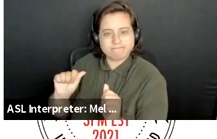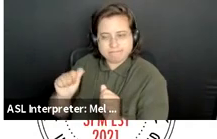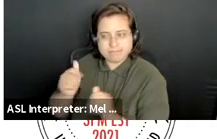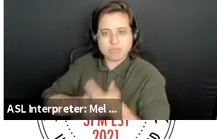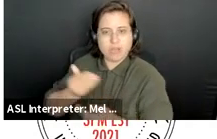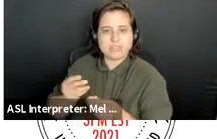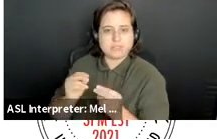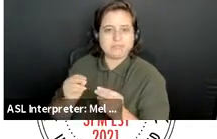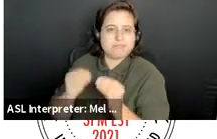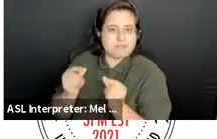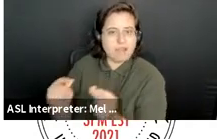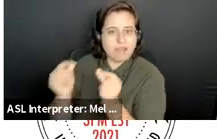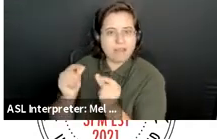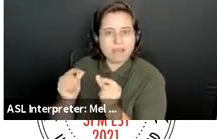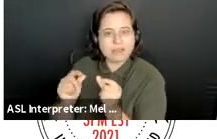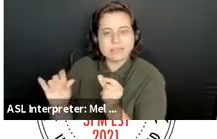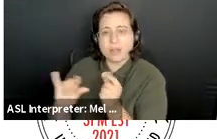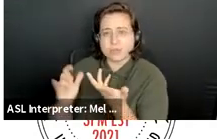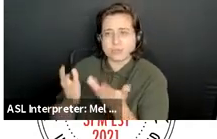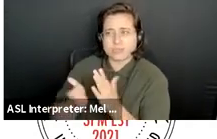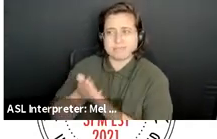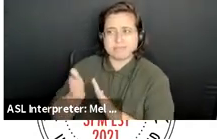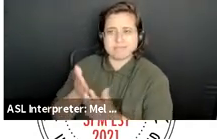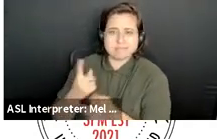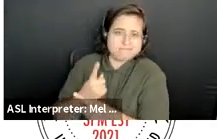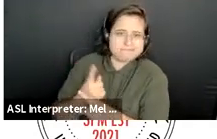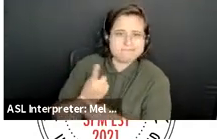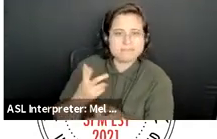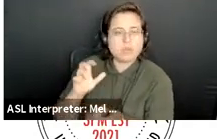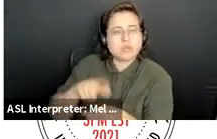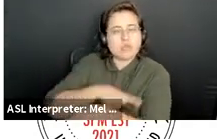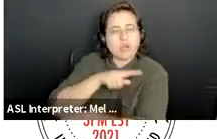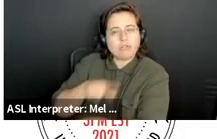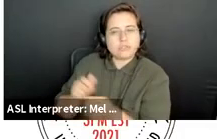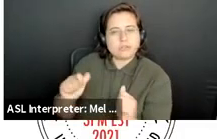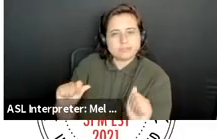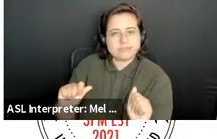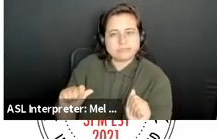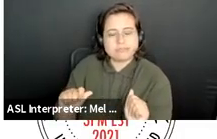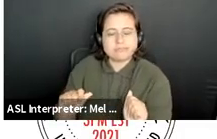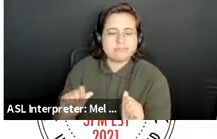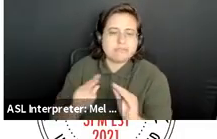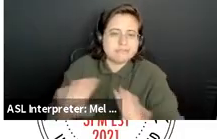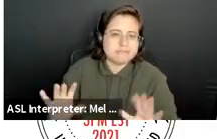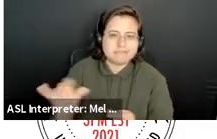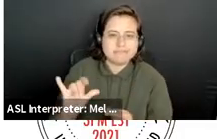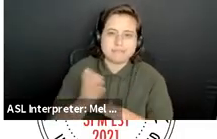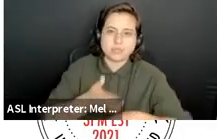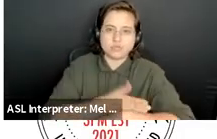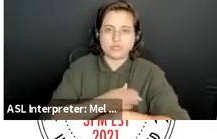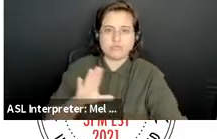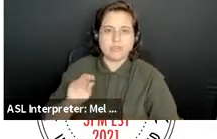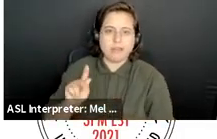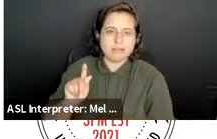around faster and work the way it's intended to. Those are long-term efforts in addition to trying to help improve consular processing by